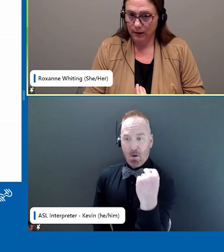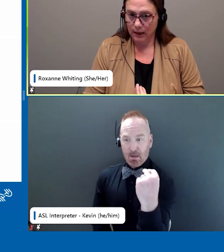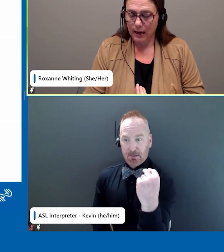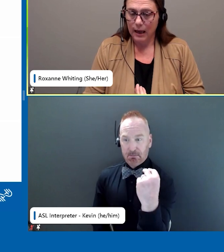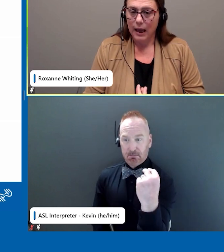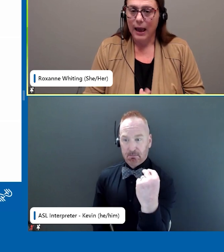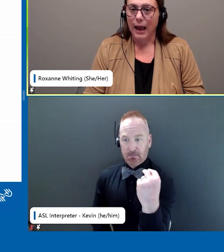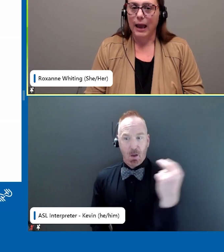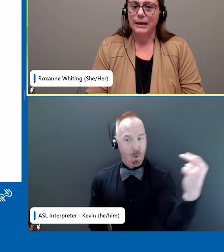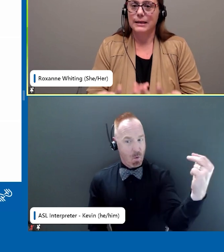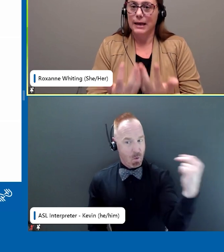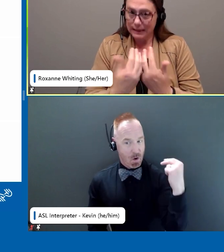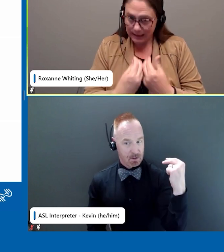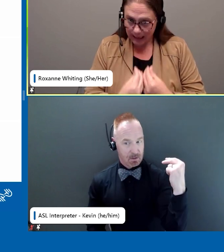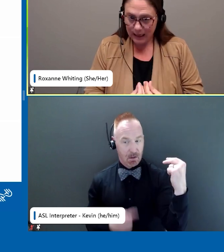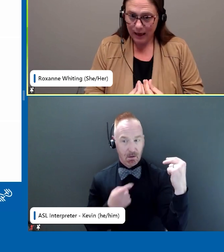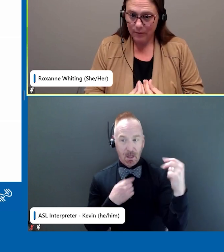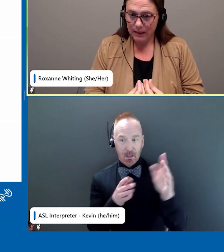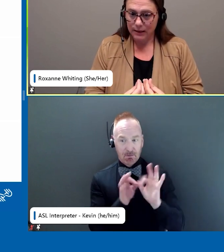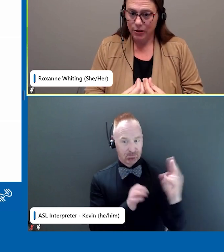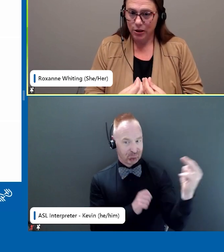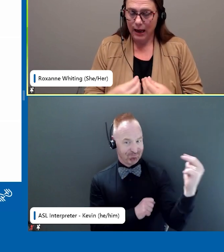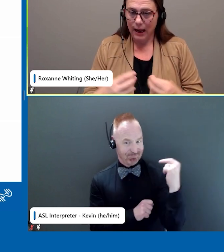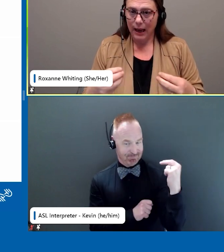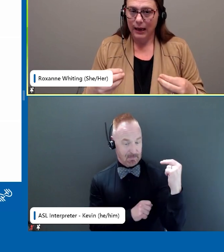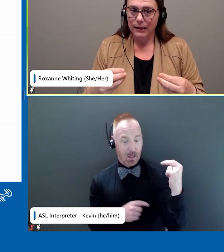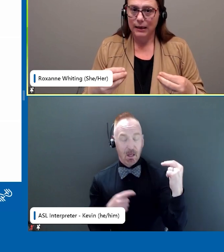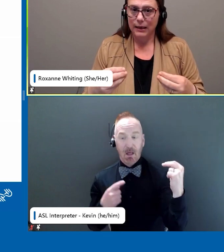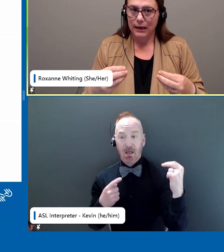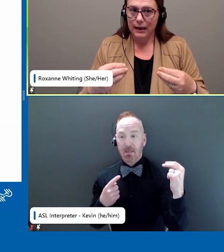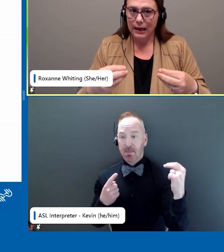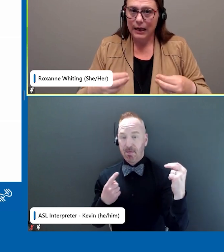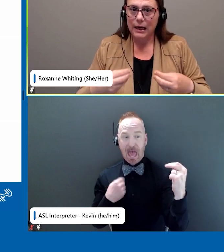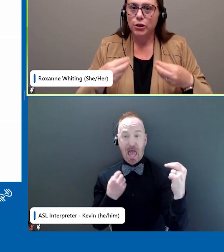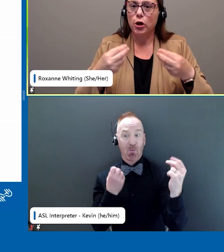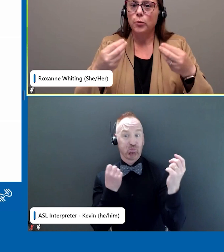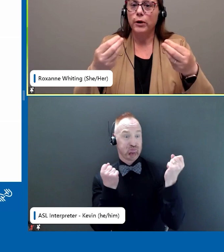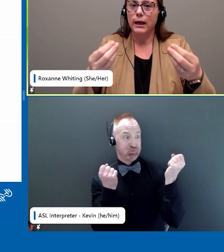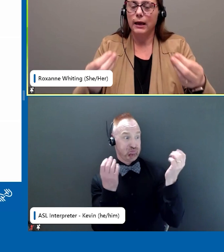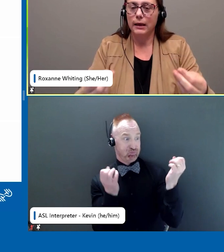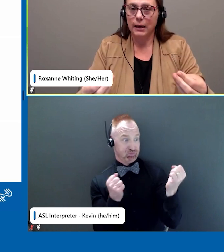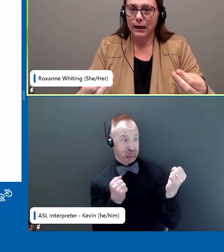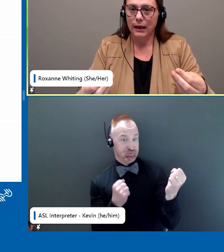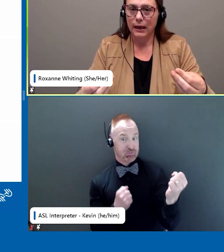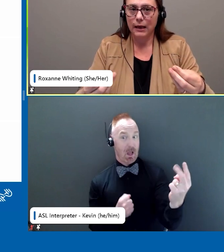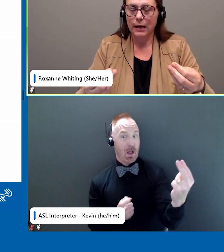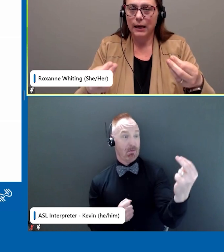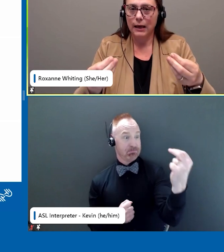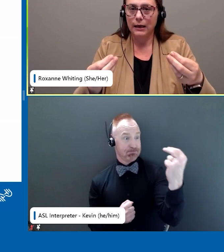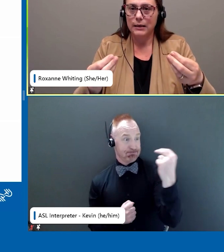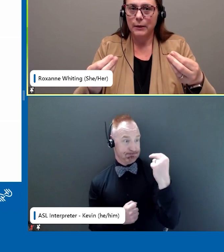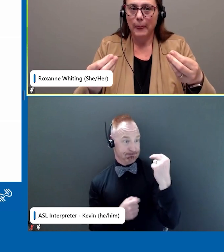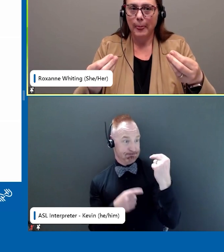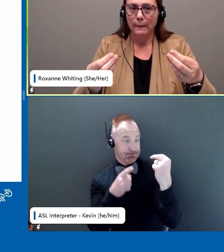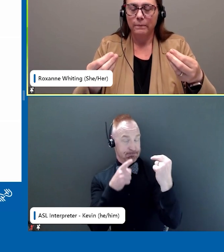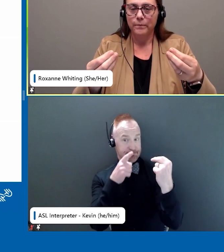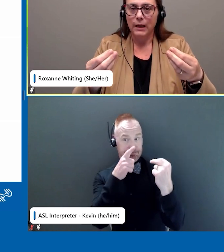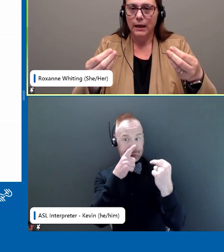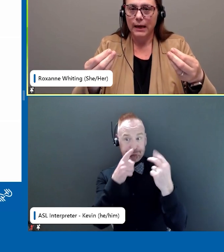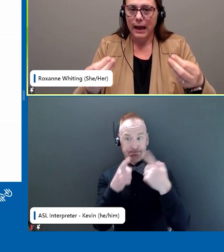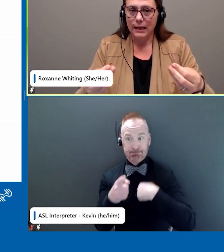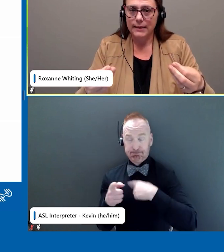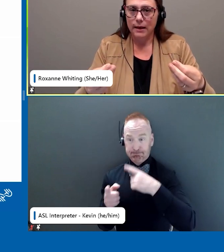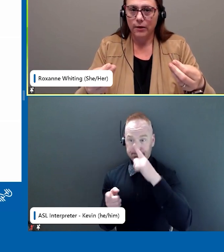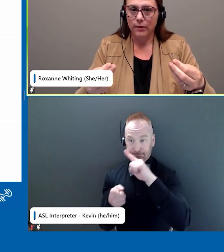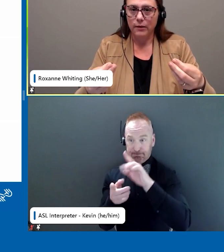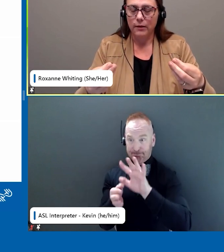interpretation and taking that message and interpreting it in